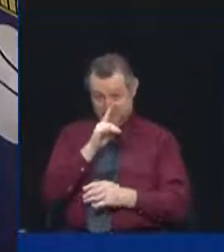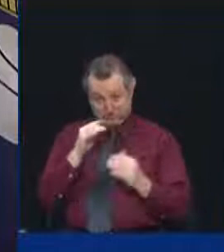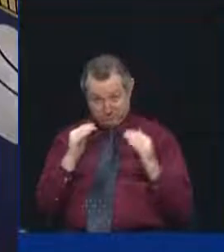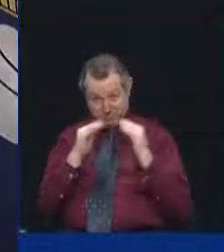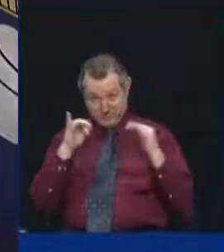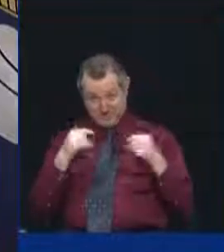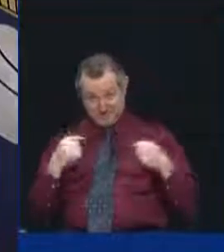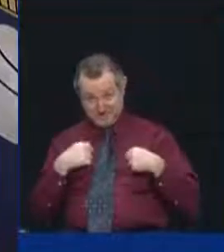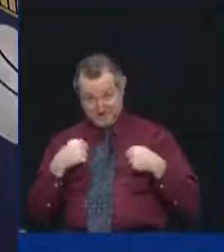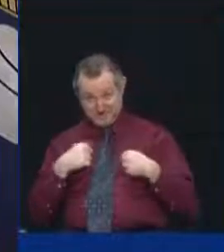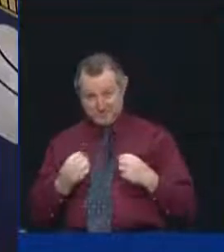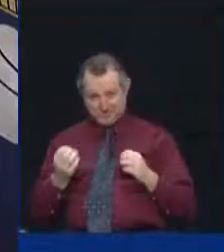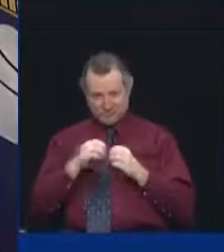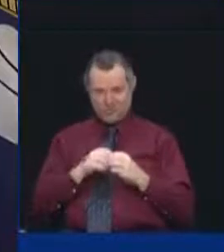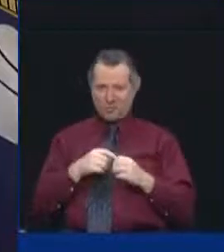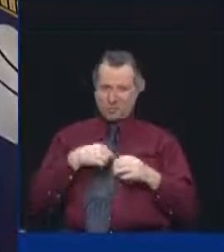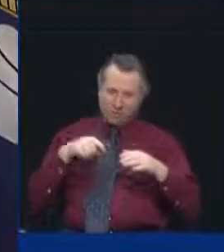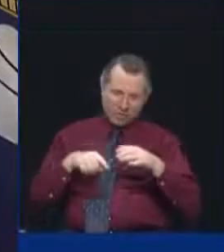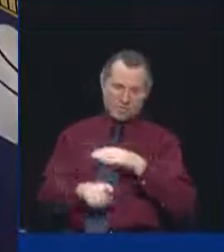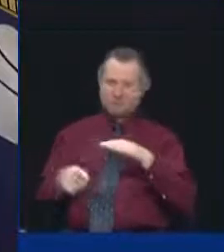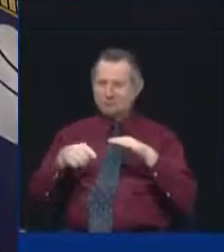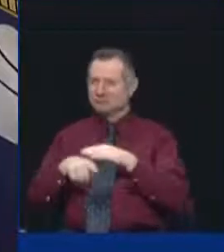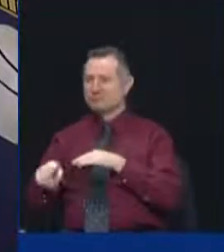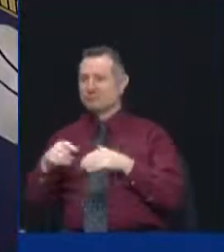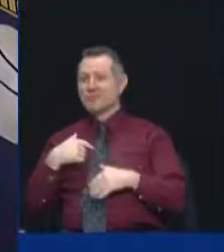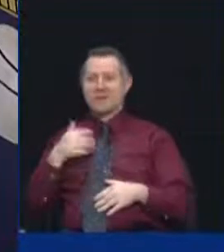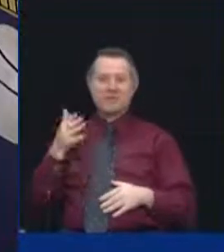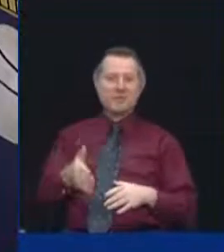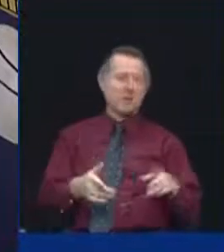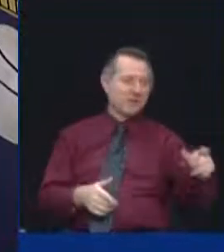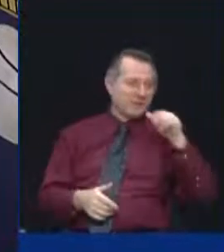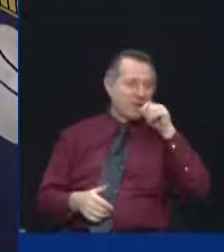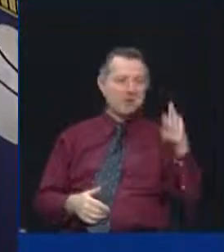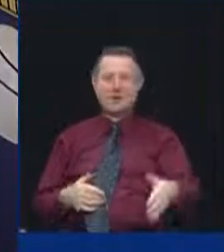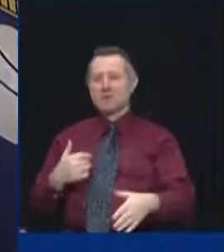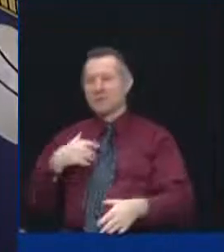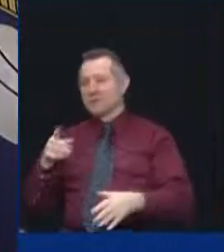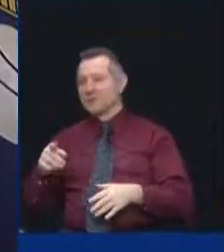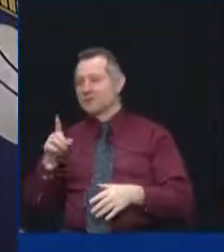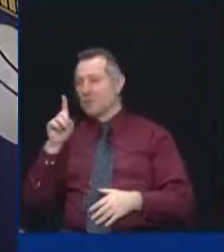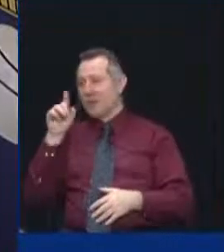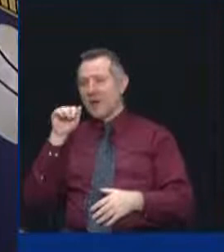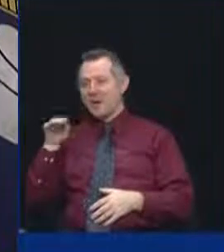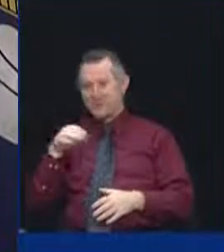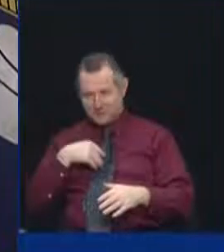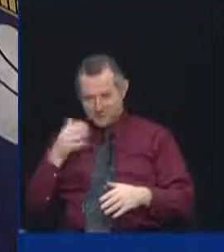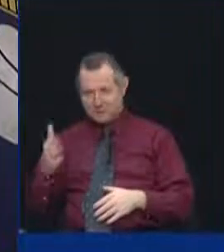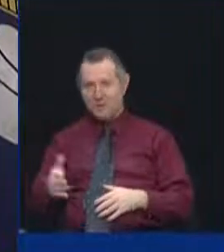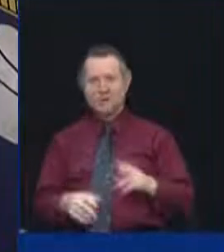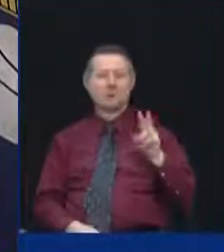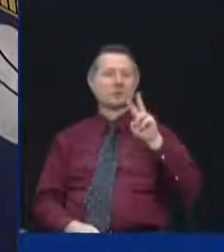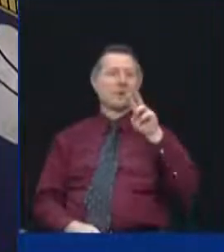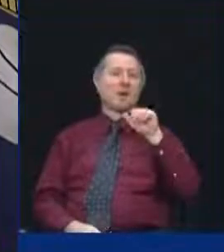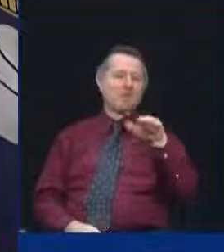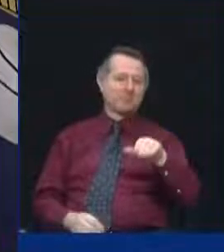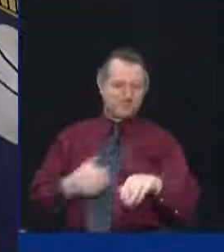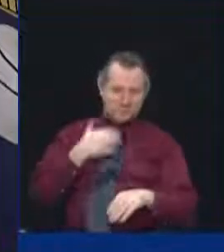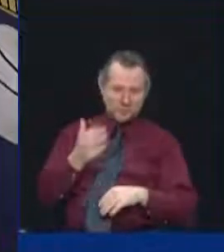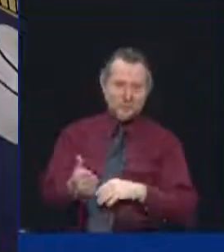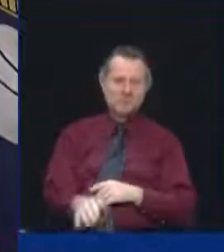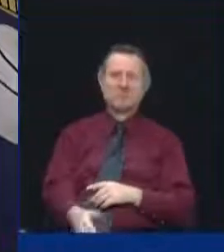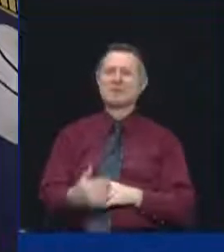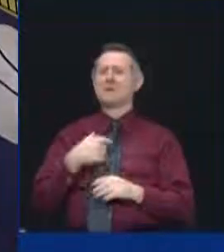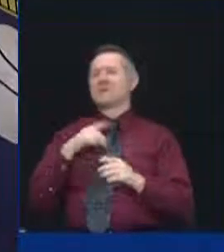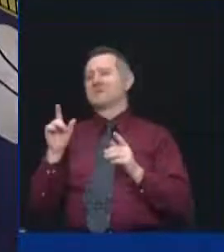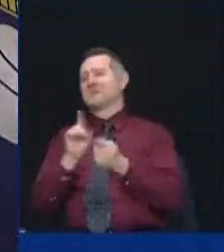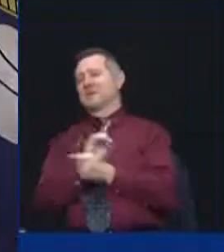have. I'm there when you're not there. I'm there 1 o'clock in the morning, 2 o'clock in the morning, making sure the L train tunnel